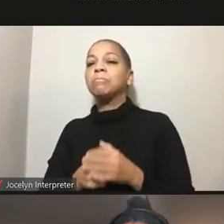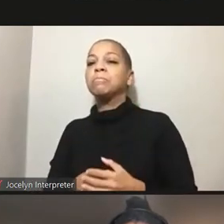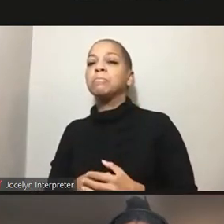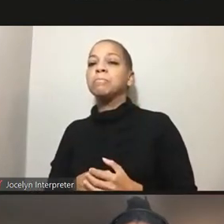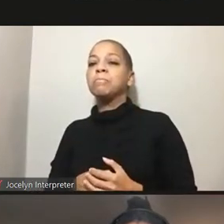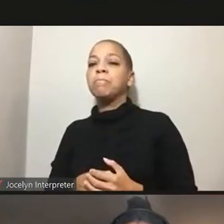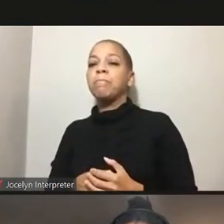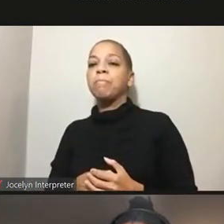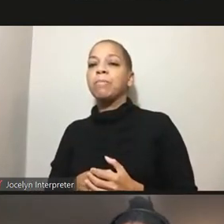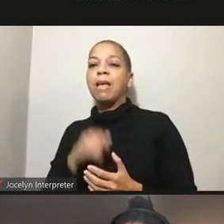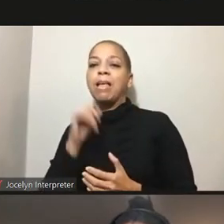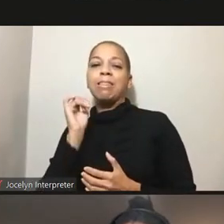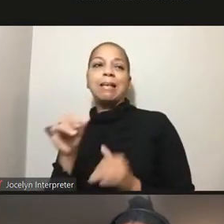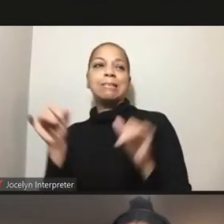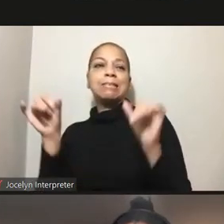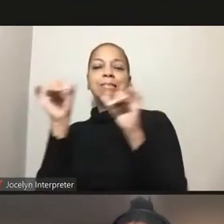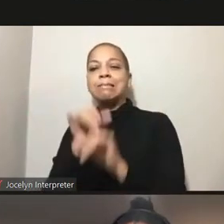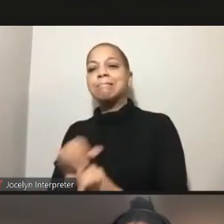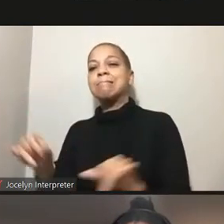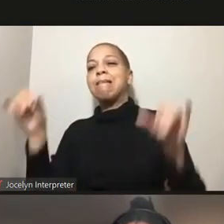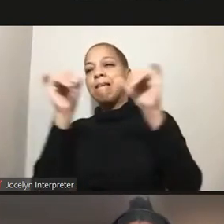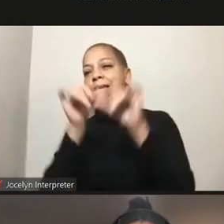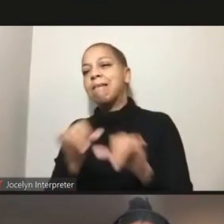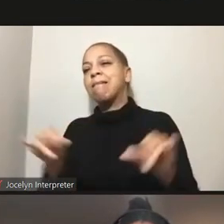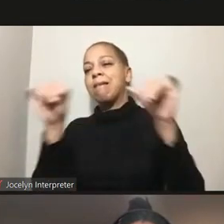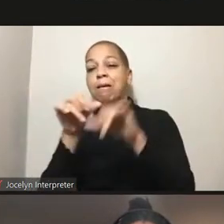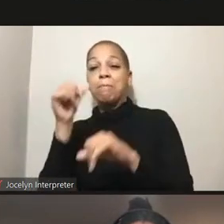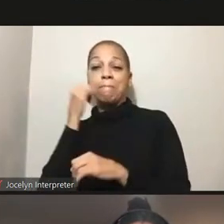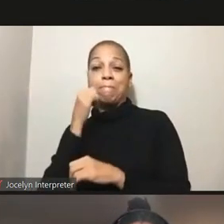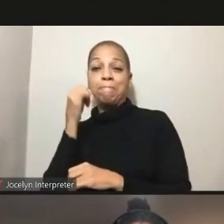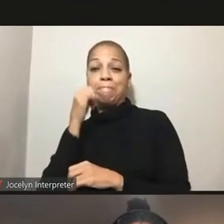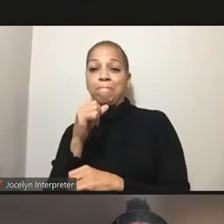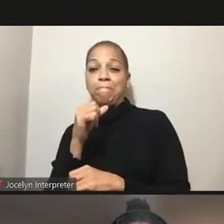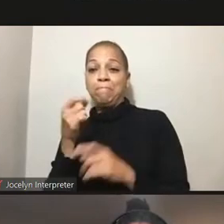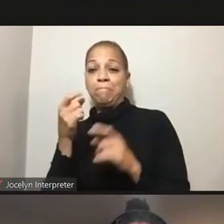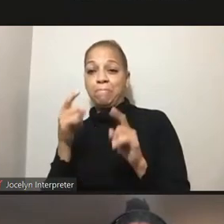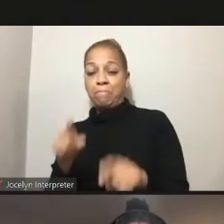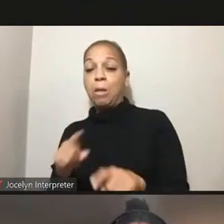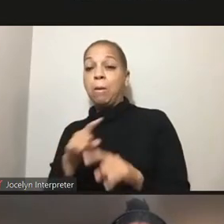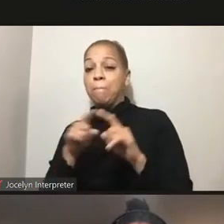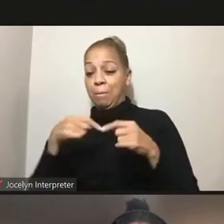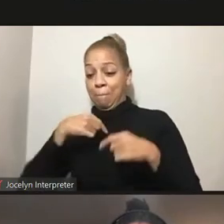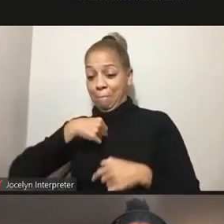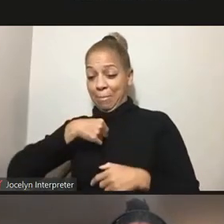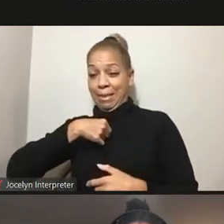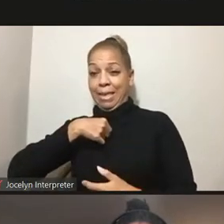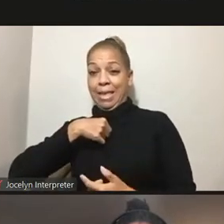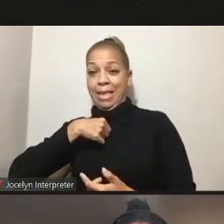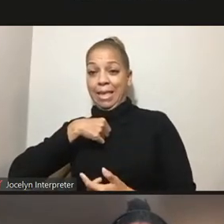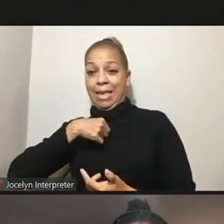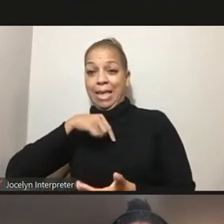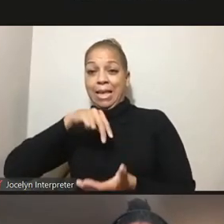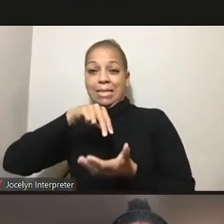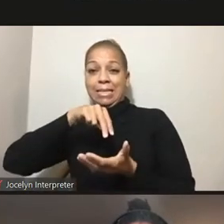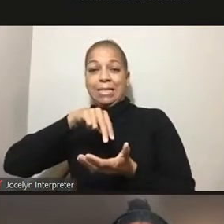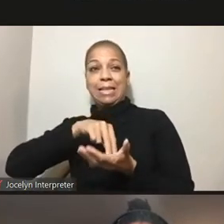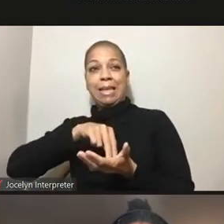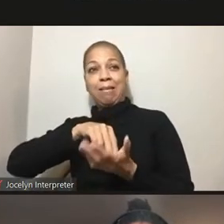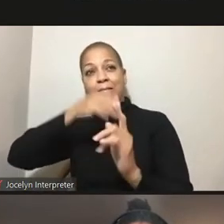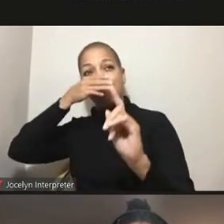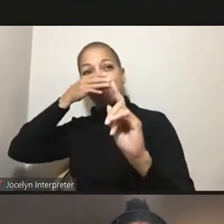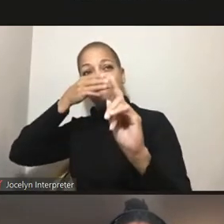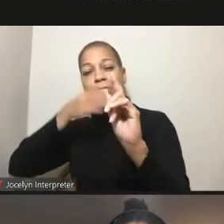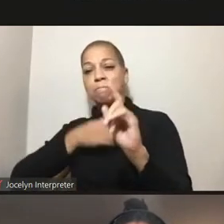That's a common, that's an everyday. But for me to stand in my Black excellence,